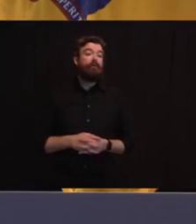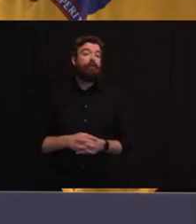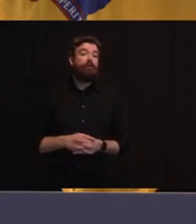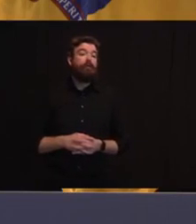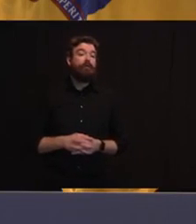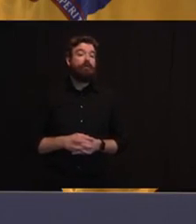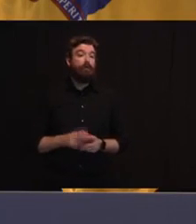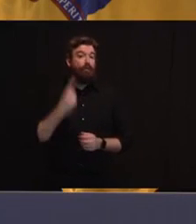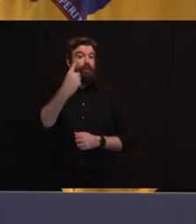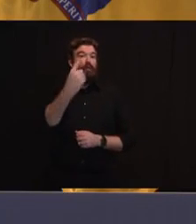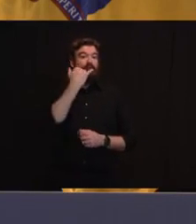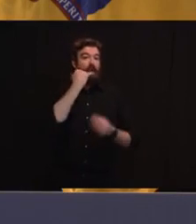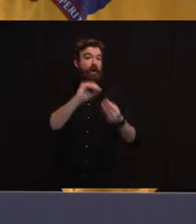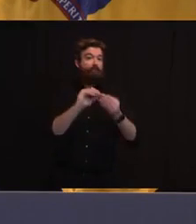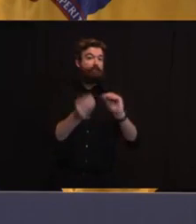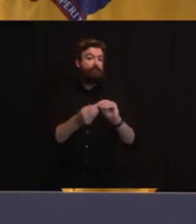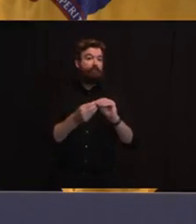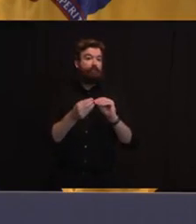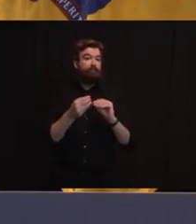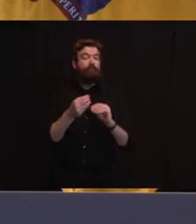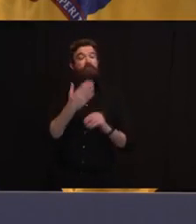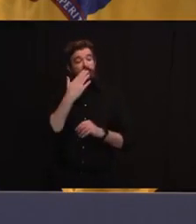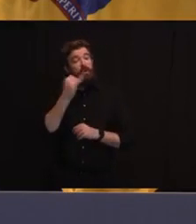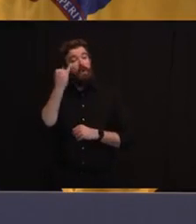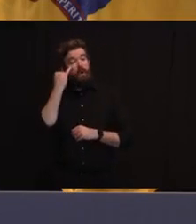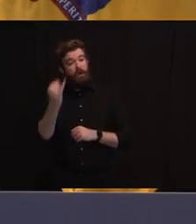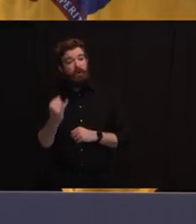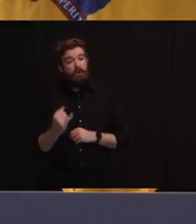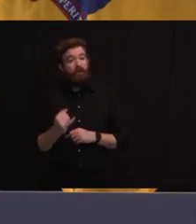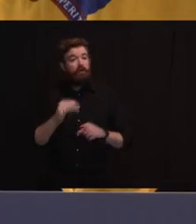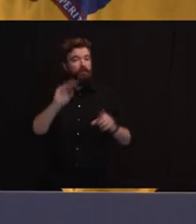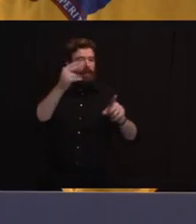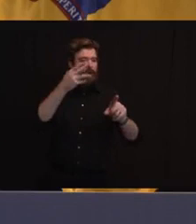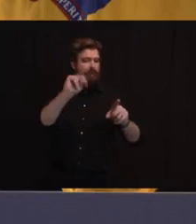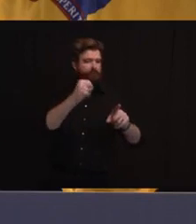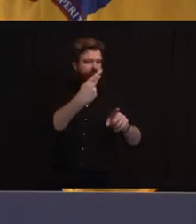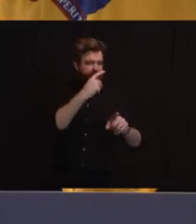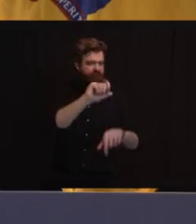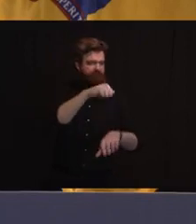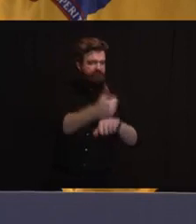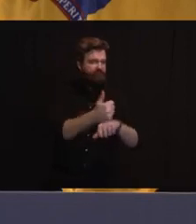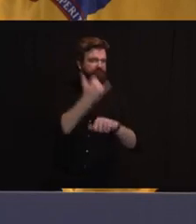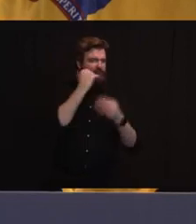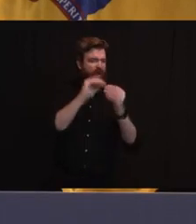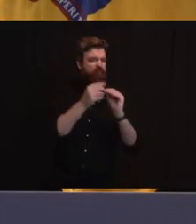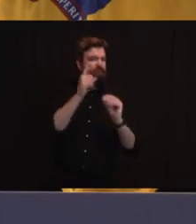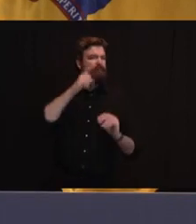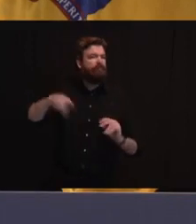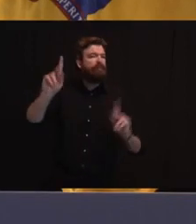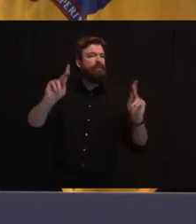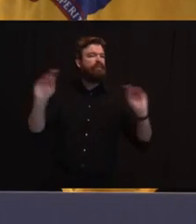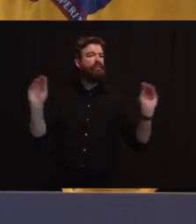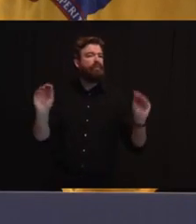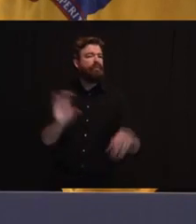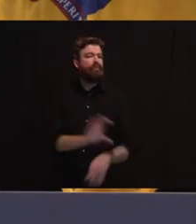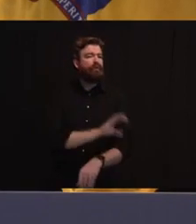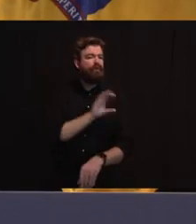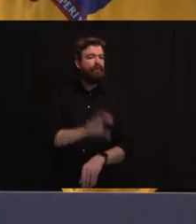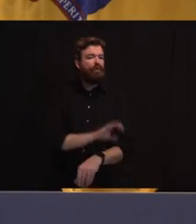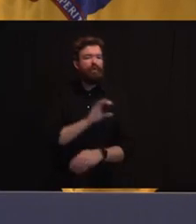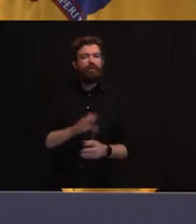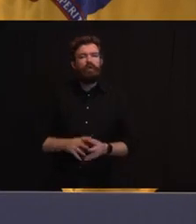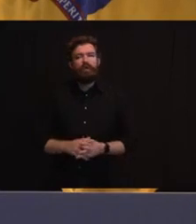putting that up. Why don't we commit to ourselves to put something up on Tuesday when we're back together? And if you've got one, you can send it to me right